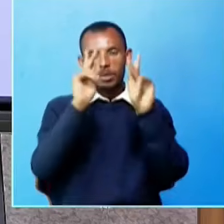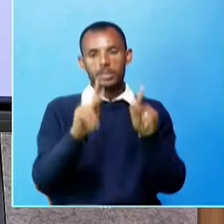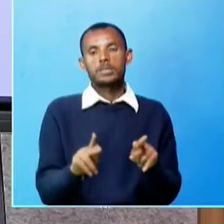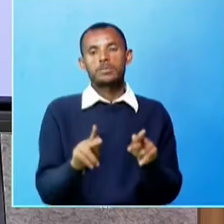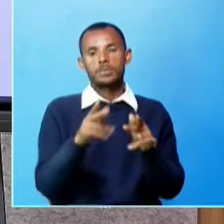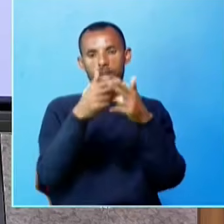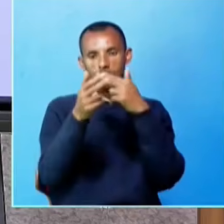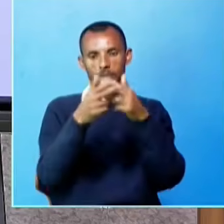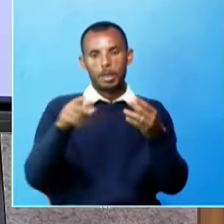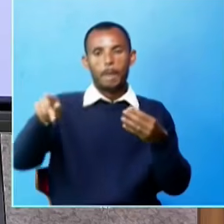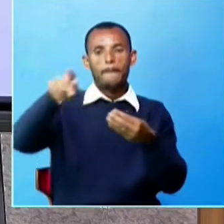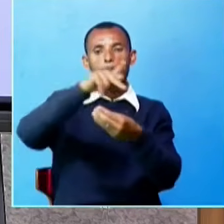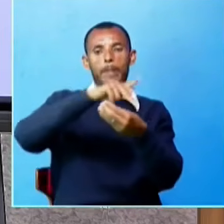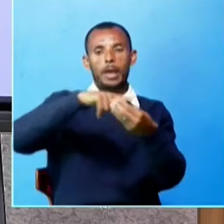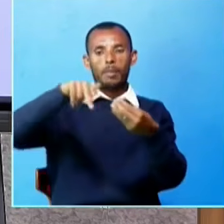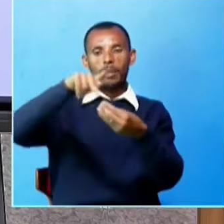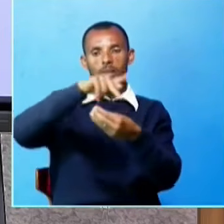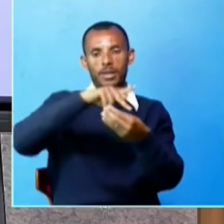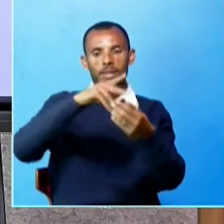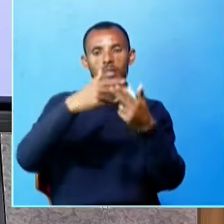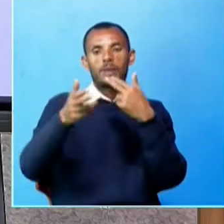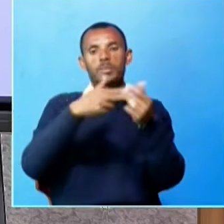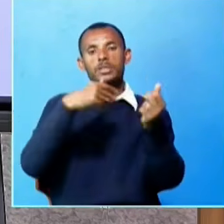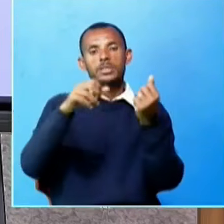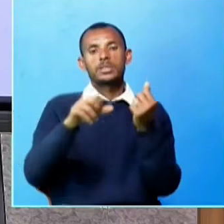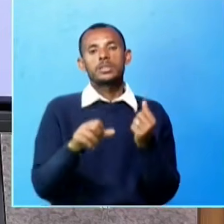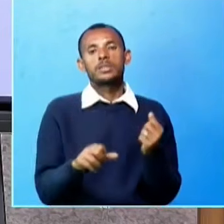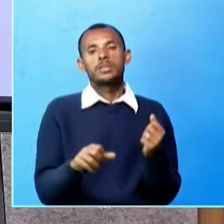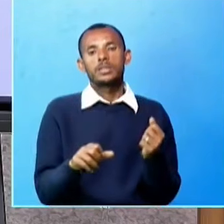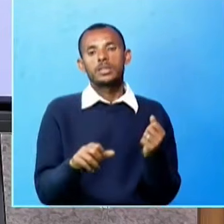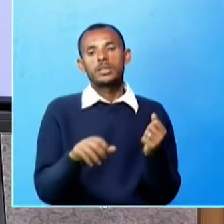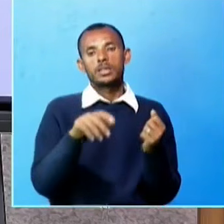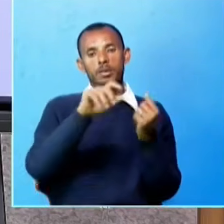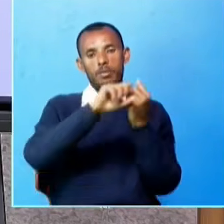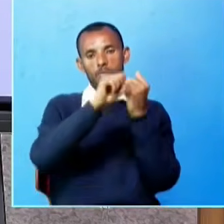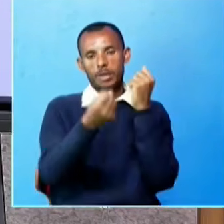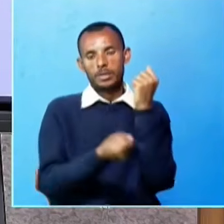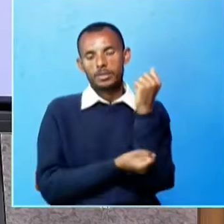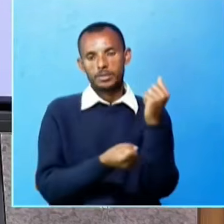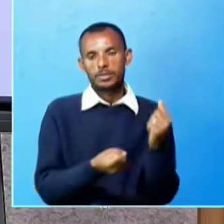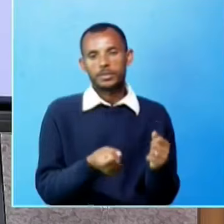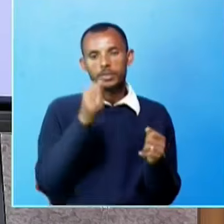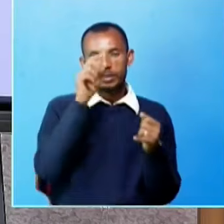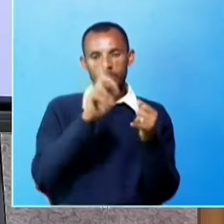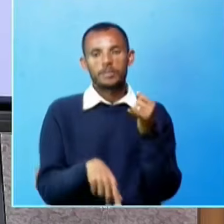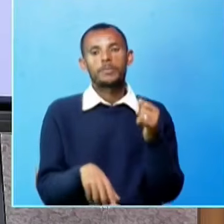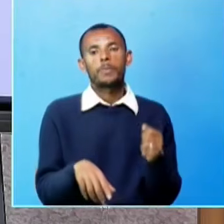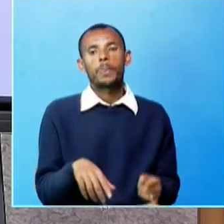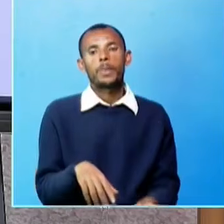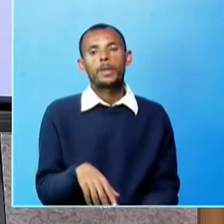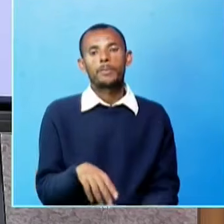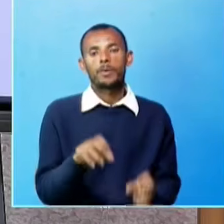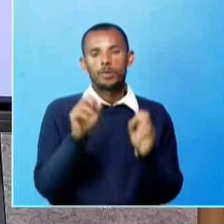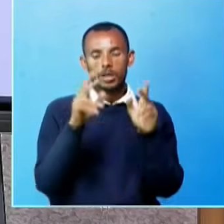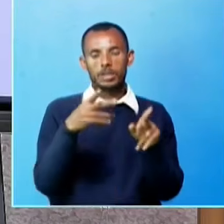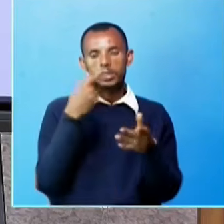of the perimeter of the base times the edge. Okay, the lateral edge. Okay, so this is the